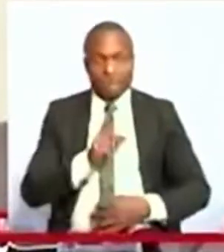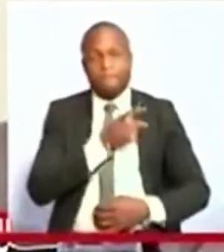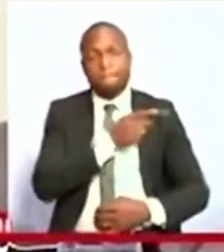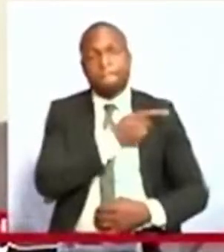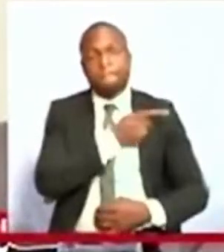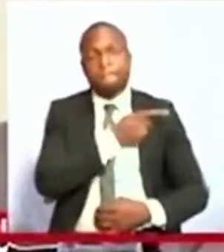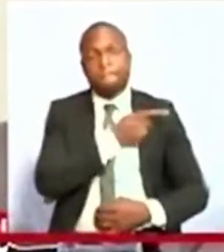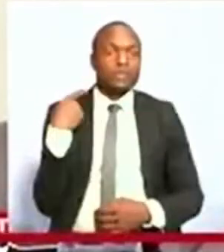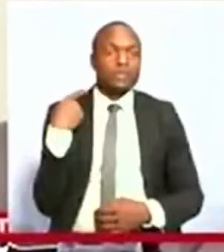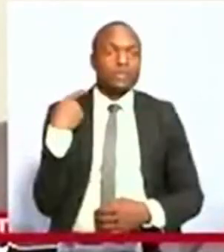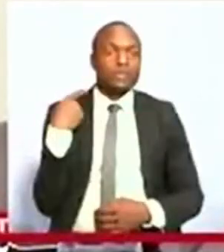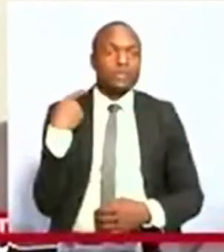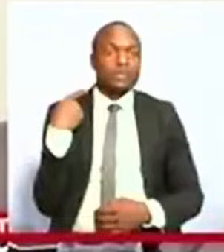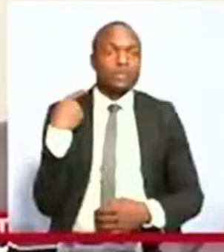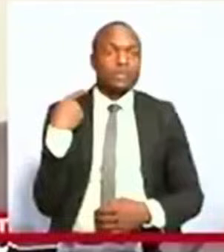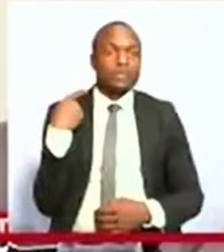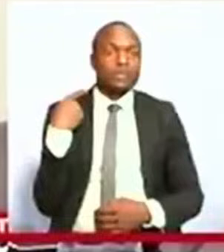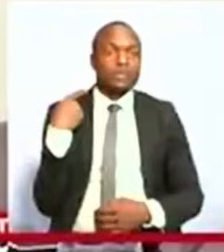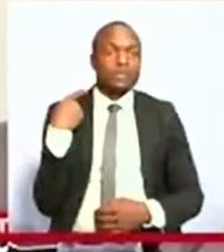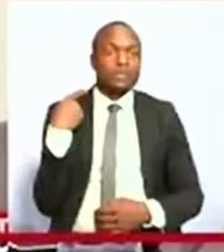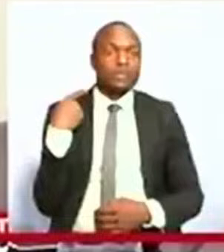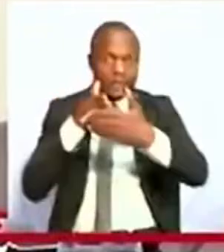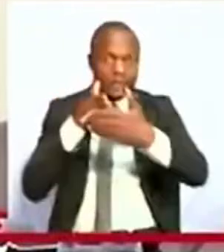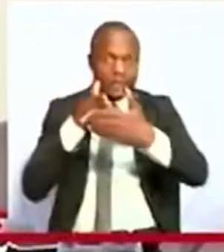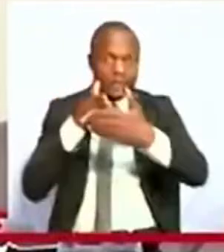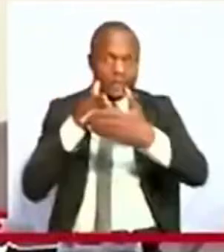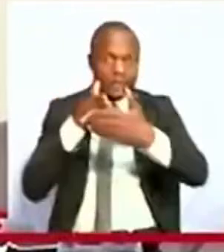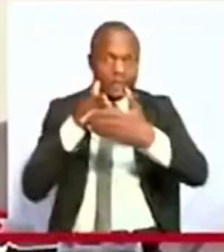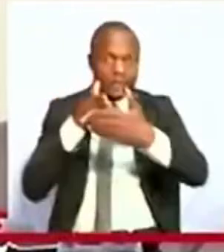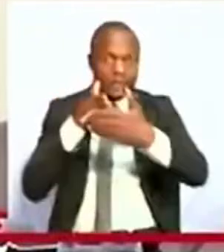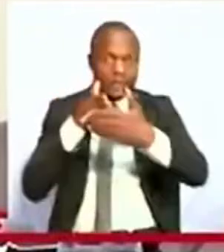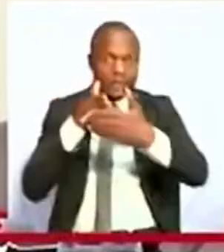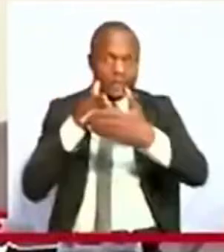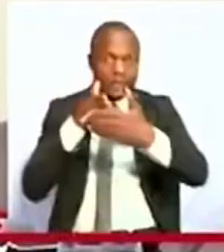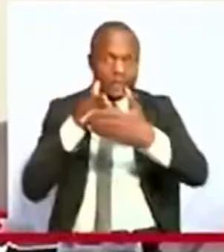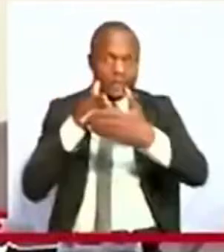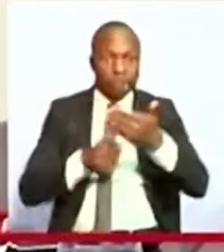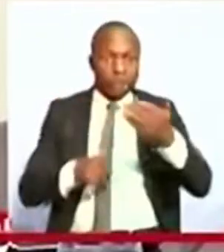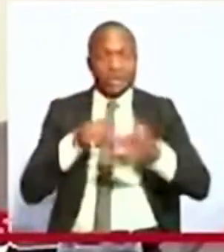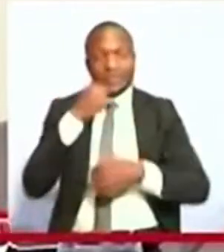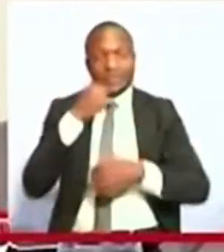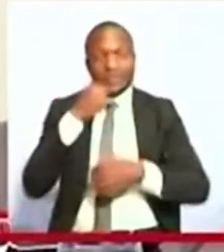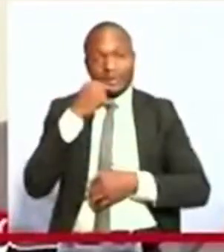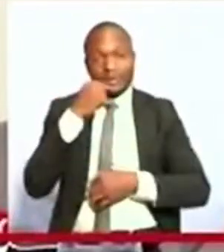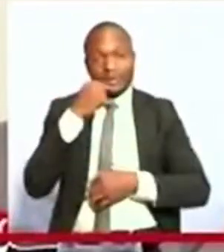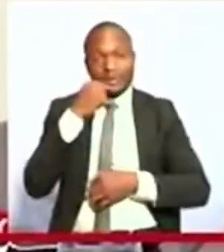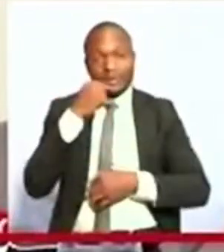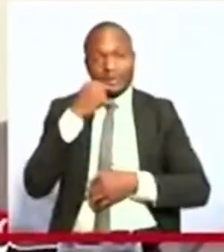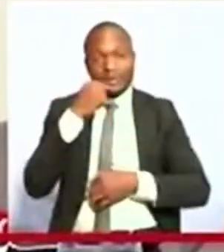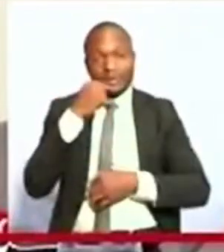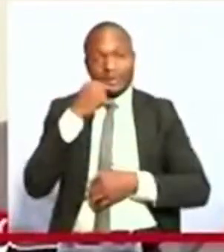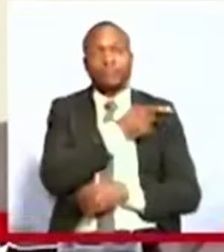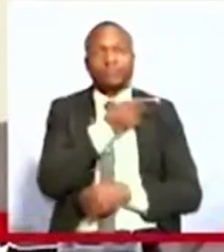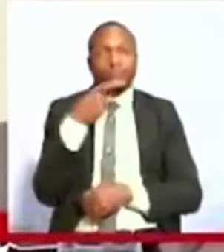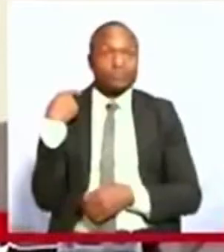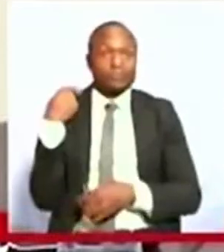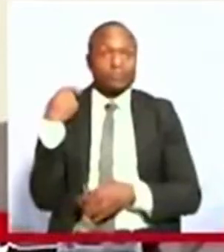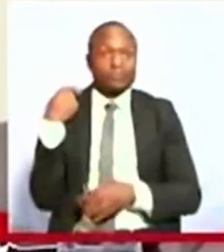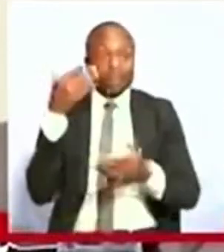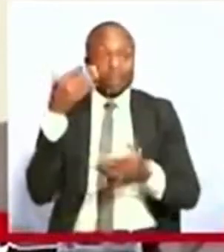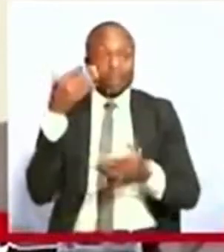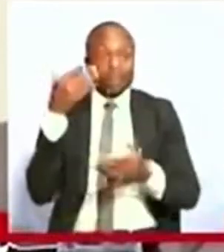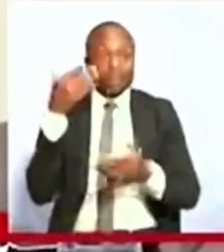parliament immunity against prosecution for what they say while in the house. This means